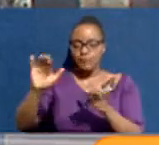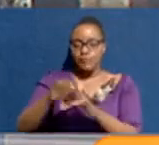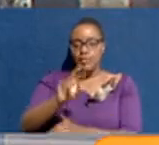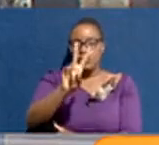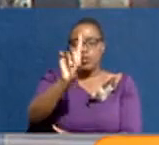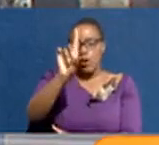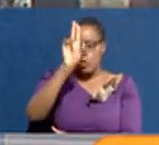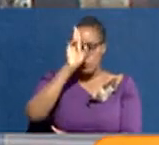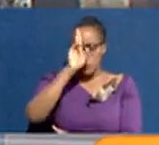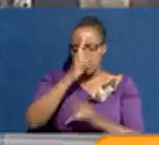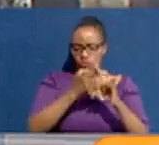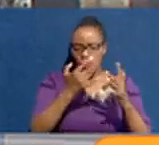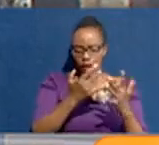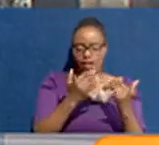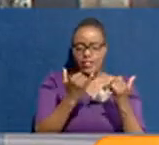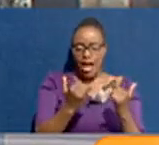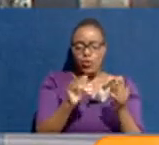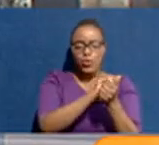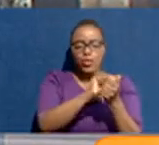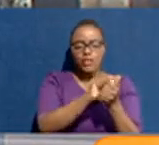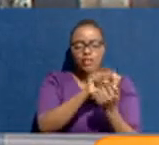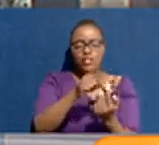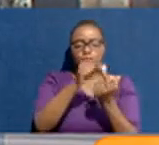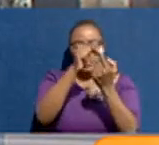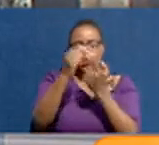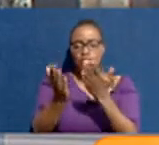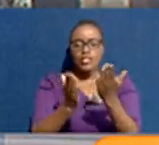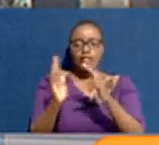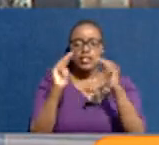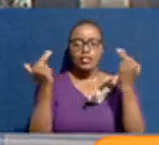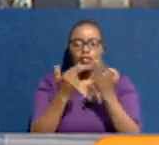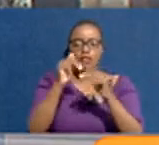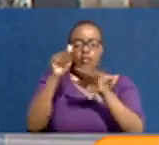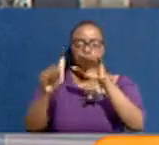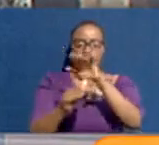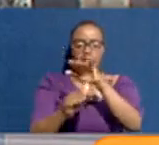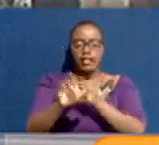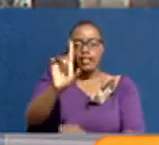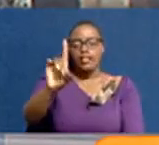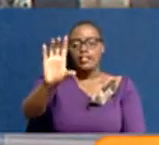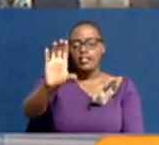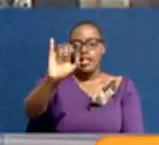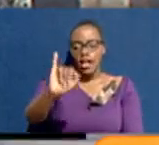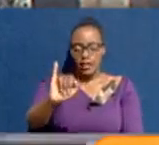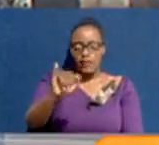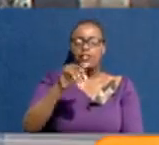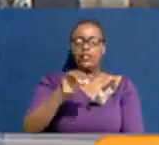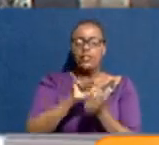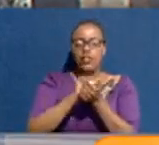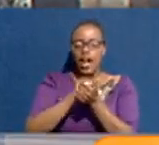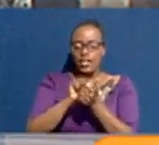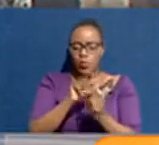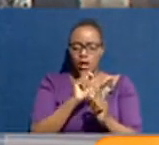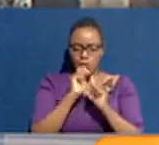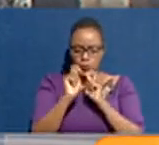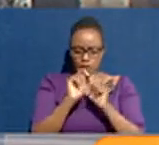21 officers from the now defunct Special Services Unit of the Directorate of Criminal Investigations were on Friday